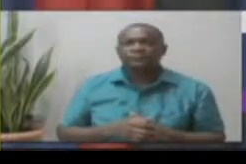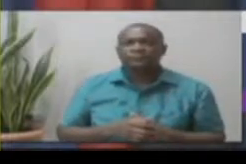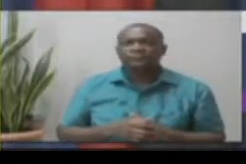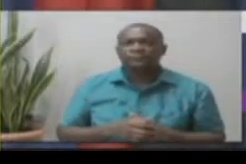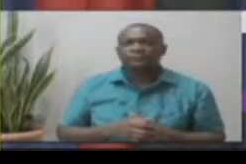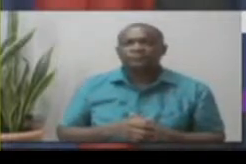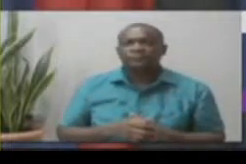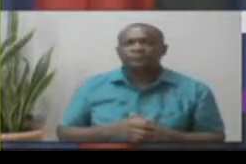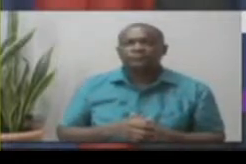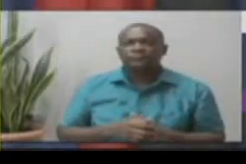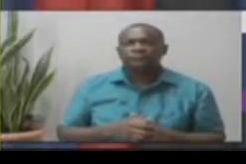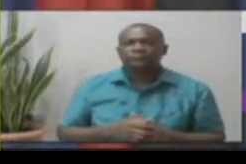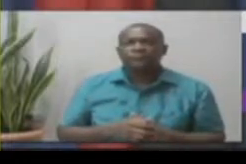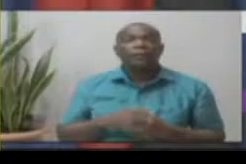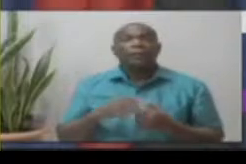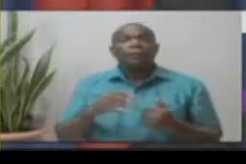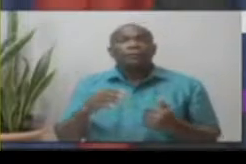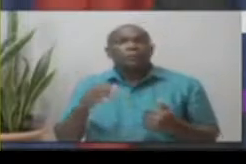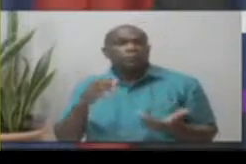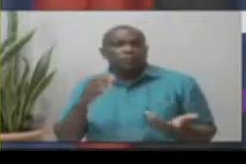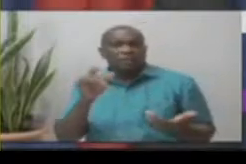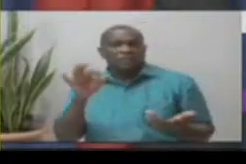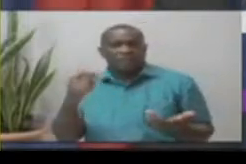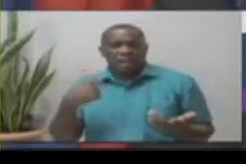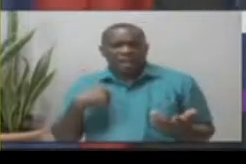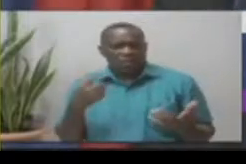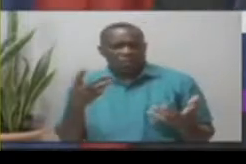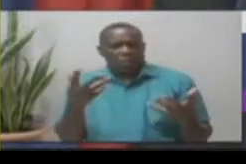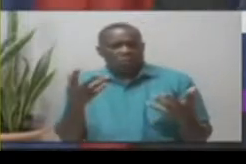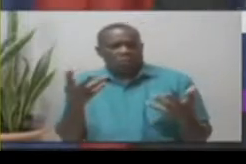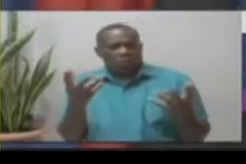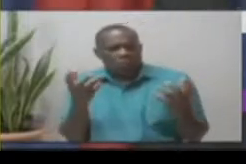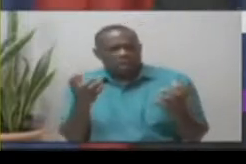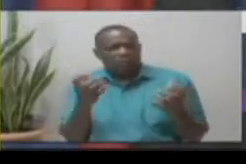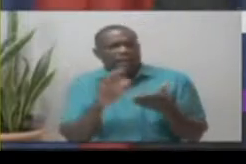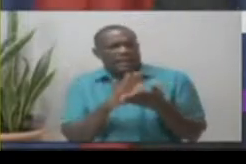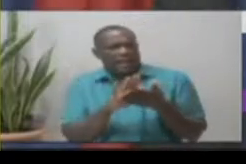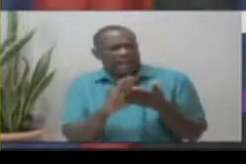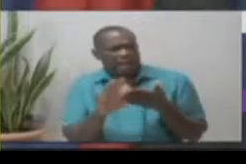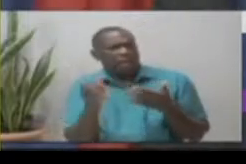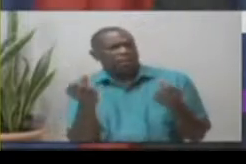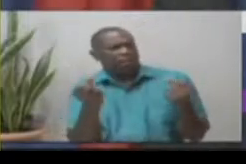And as part of the terms of engagement for the job I do 24 hours a day,